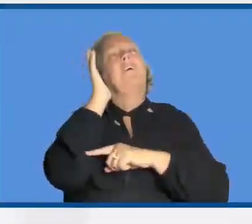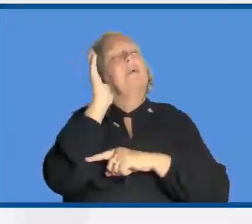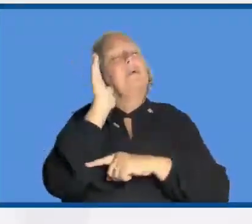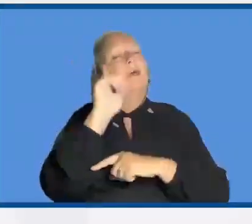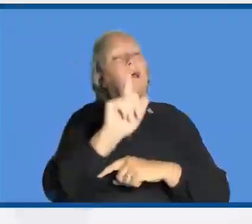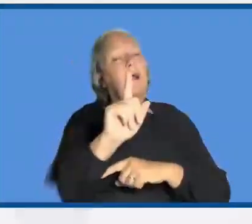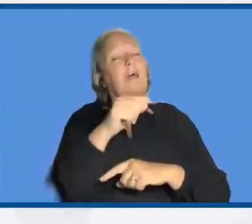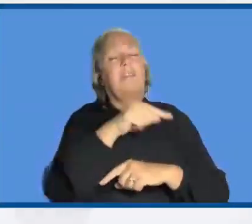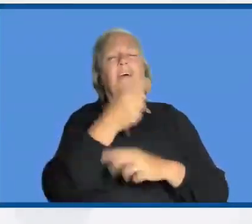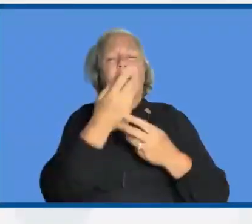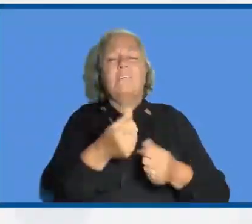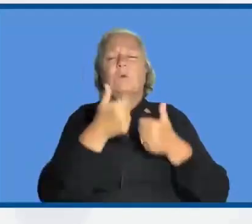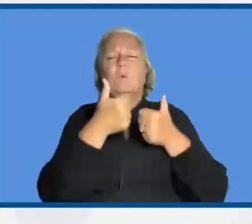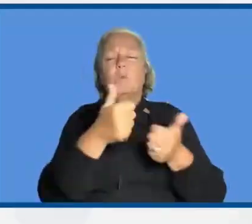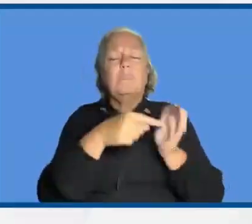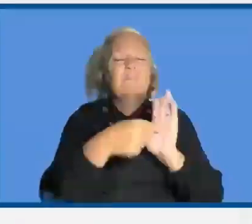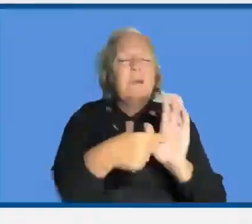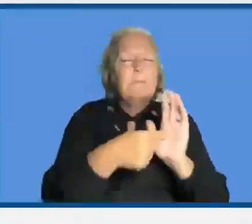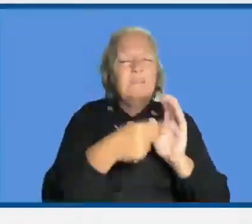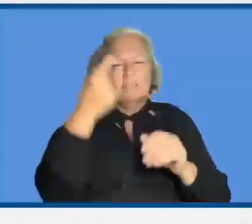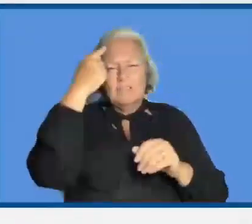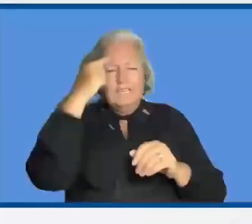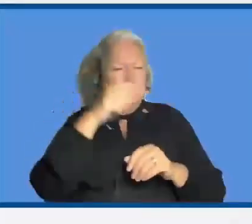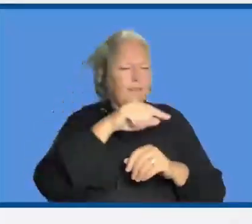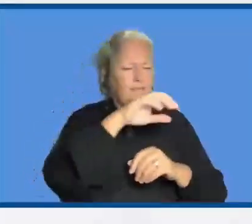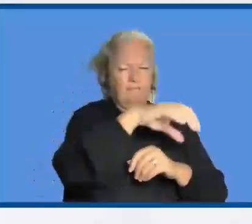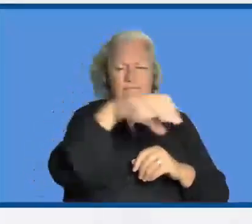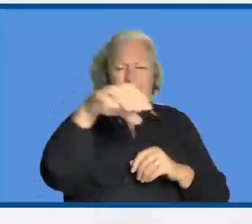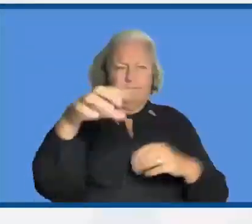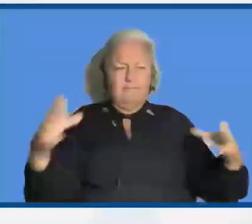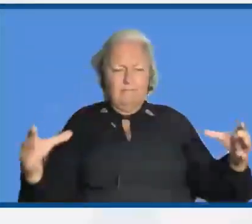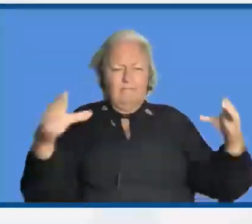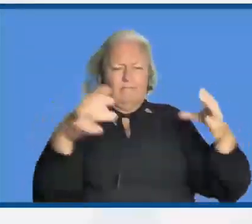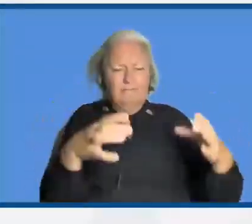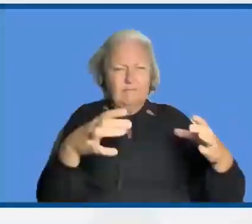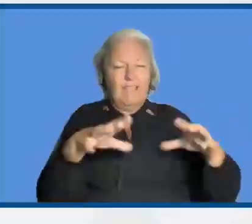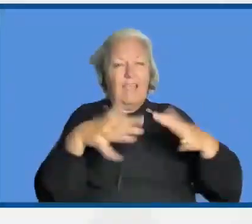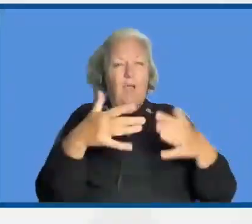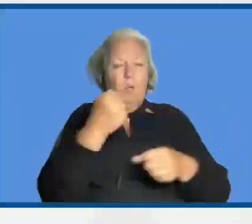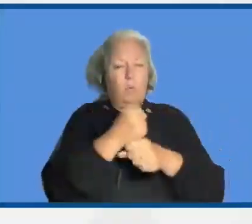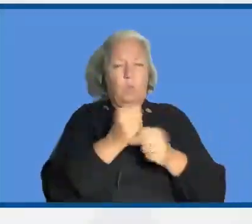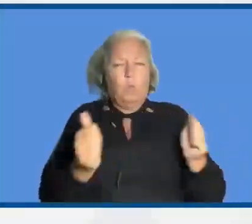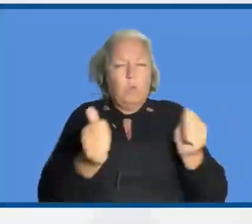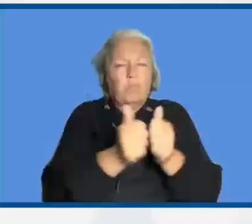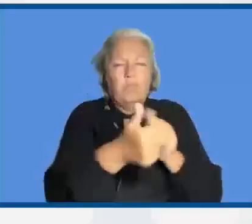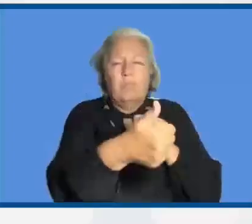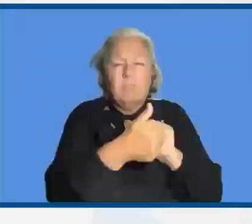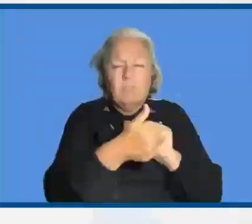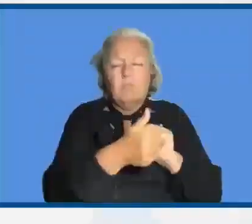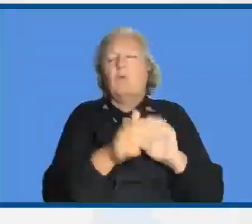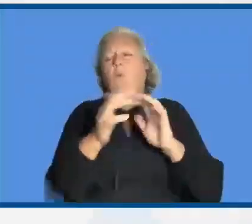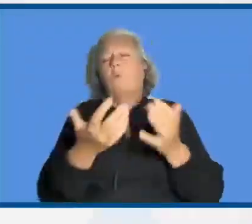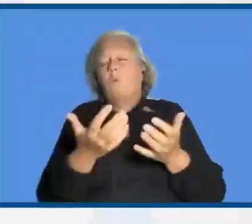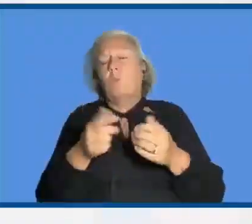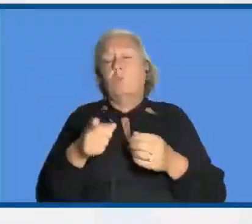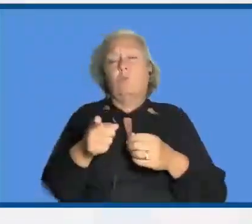and transdisciplinary groups can make a difference, how you can address a situation where you have one